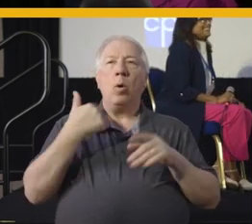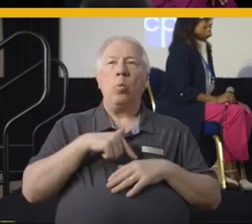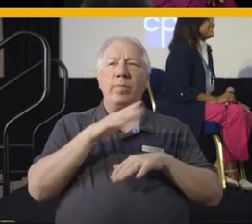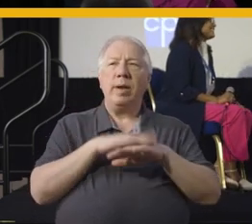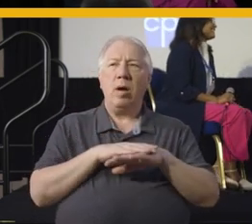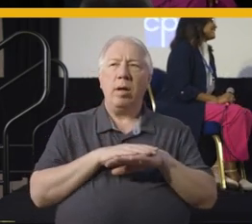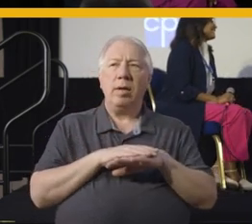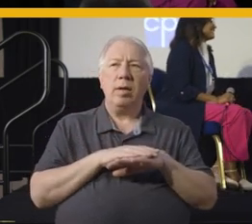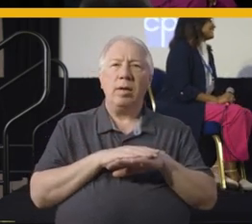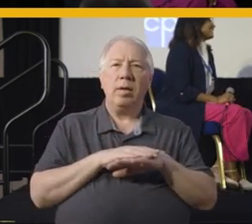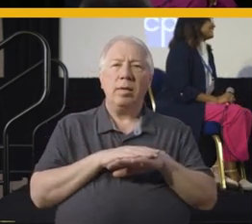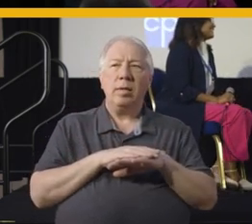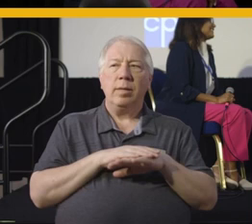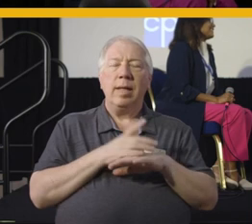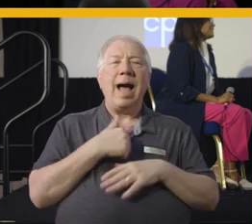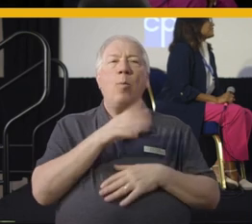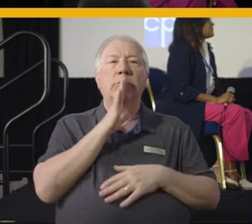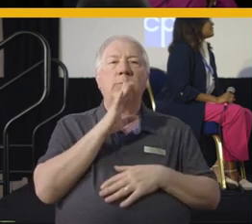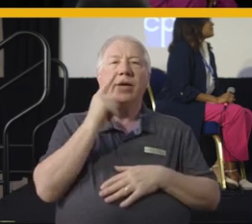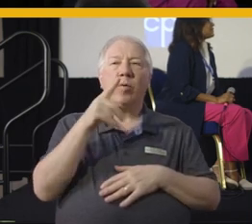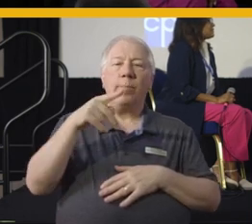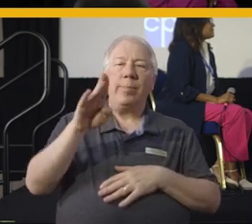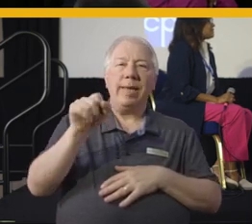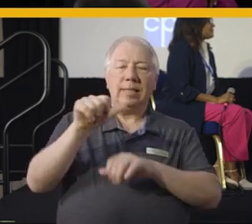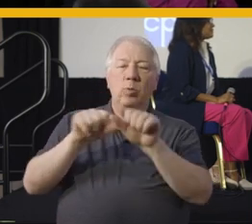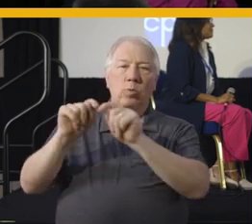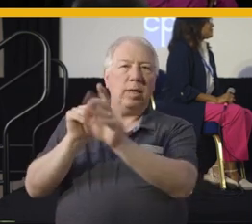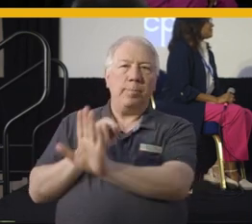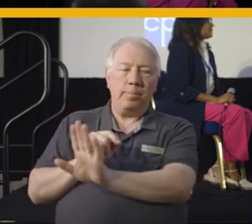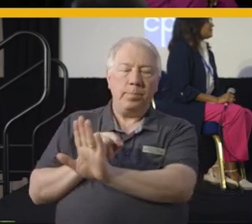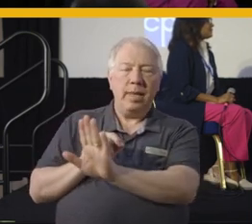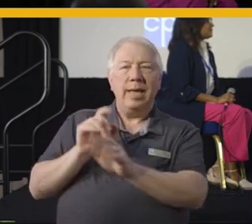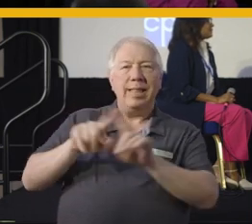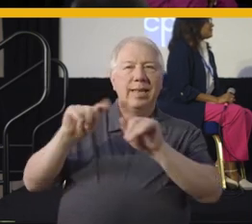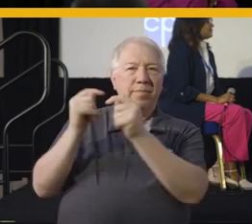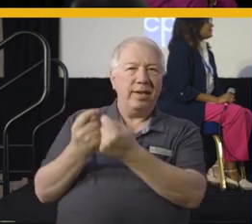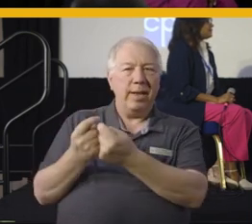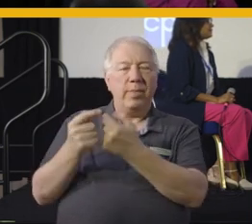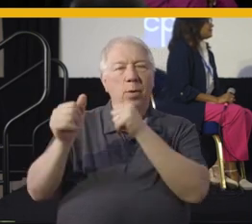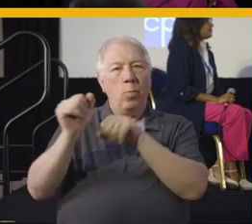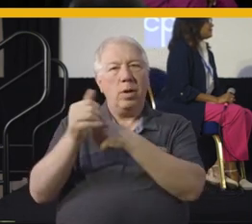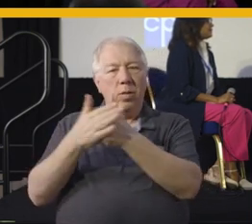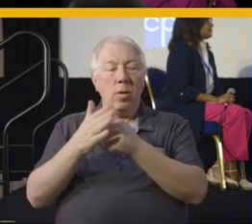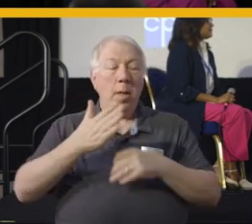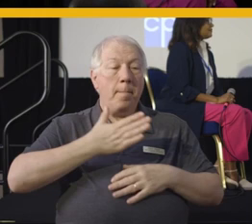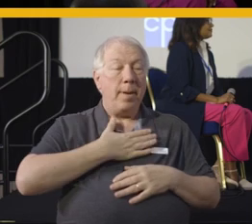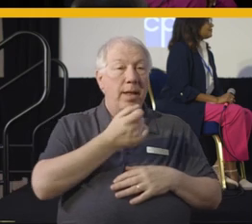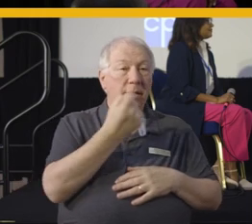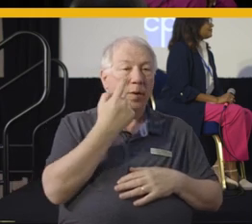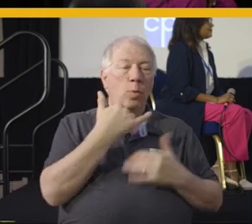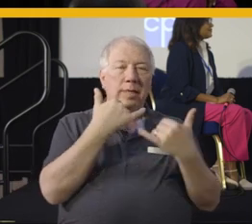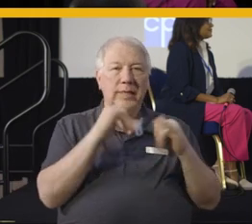on, so I won't speak on behalf of the PBS social team. That is a different team we work very closely with. But my understanding